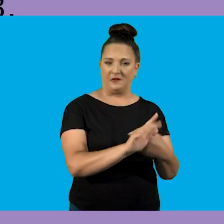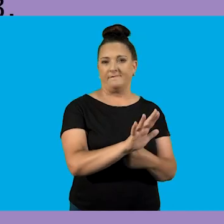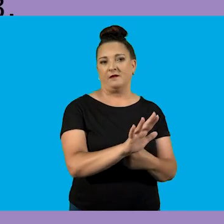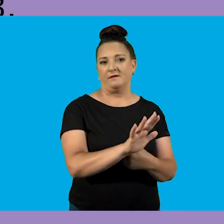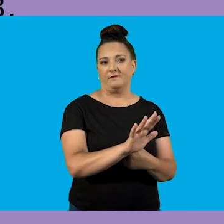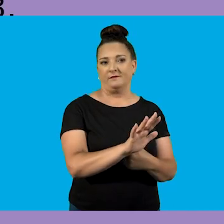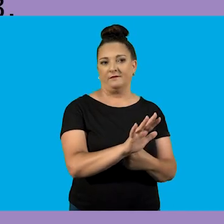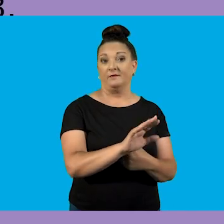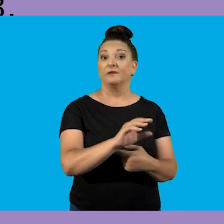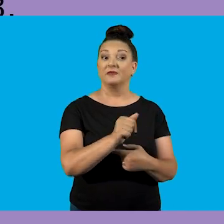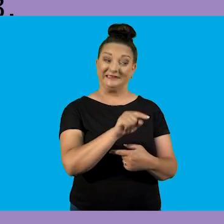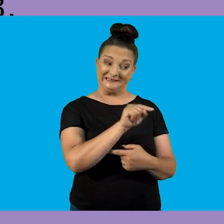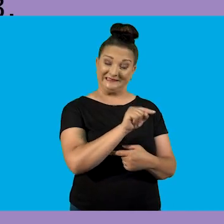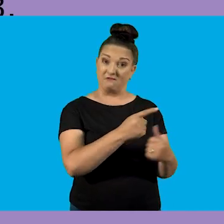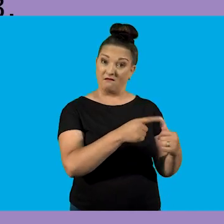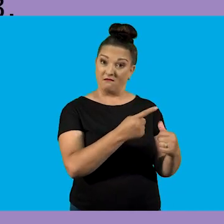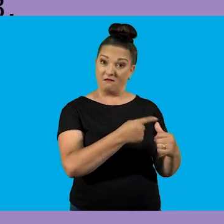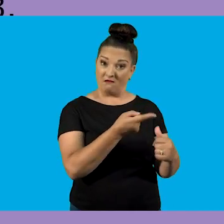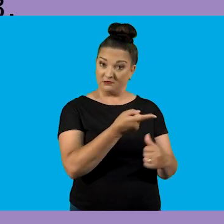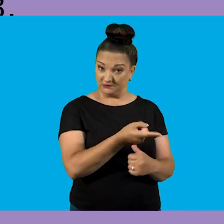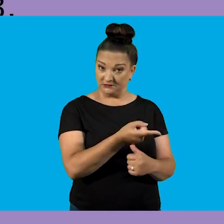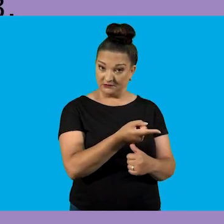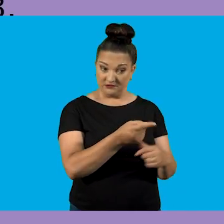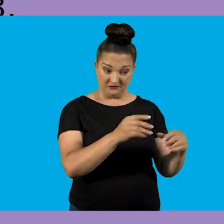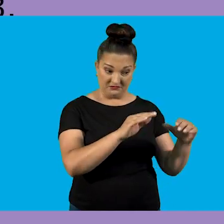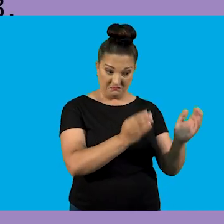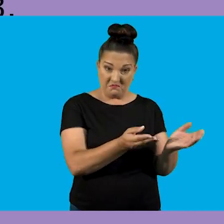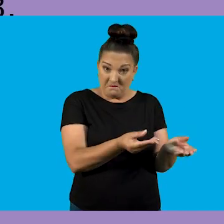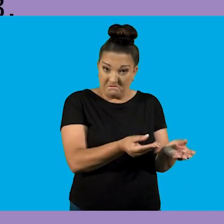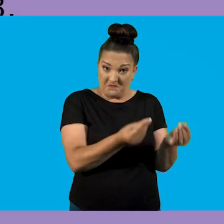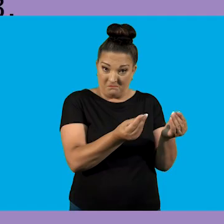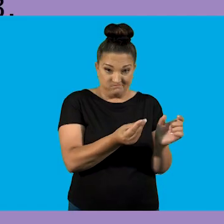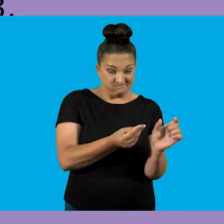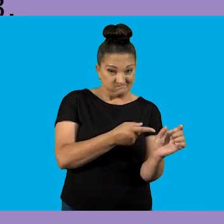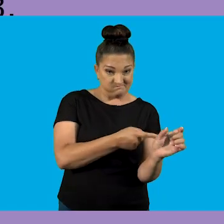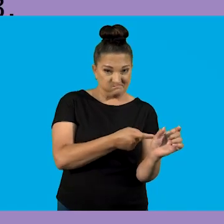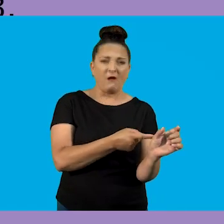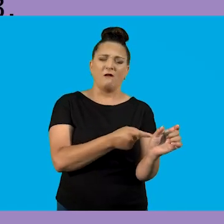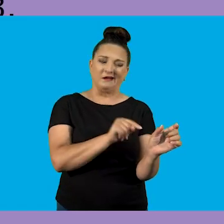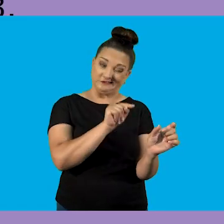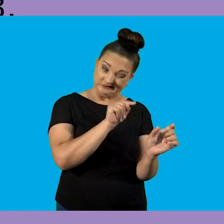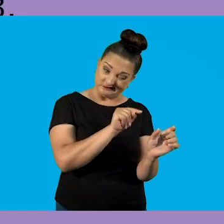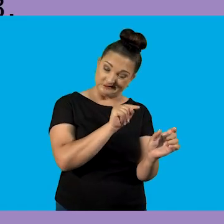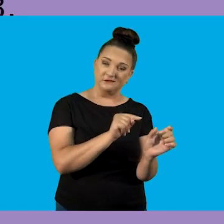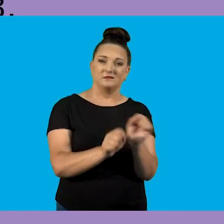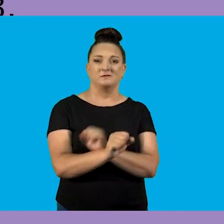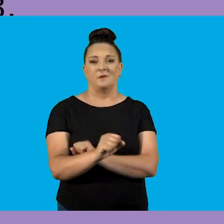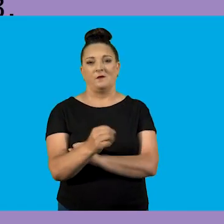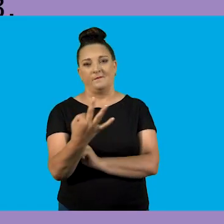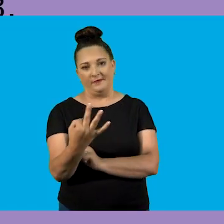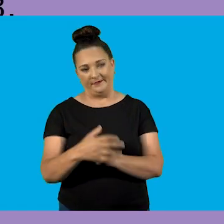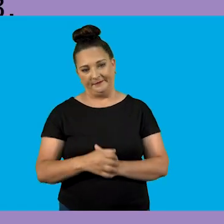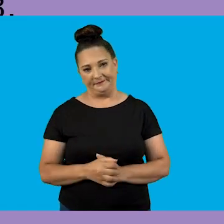And then multiply the answer by 3. So whatever we have as our answer here, we are going